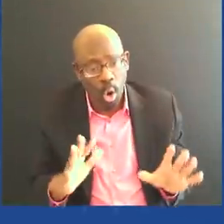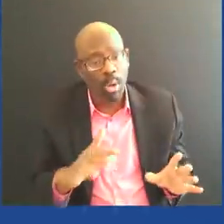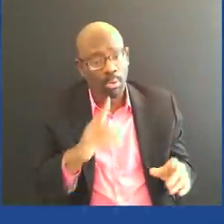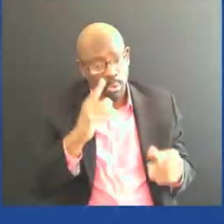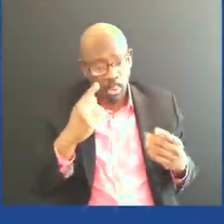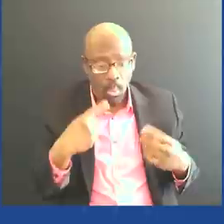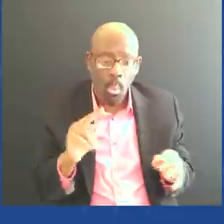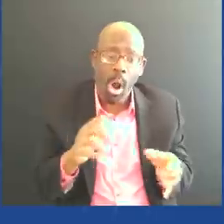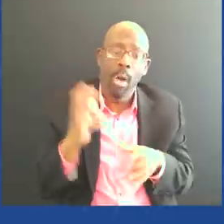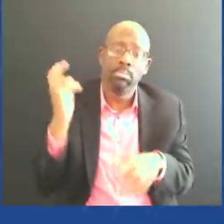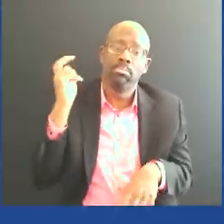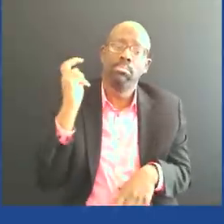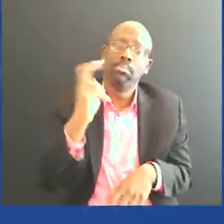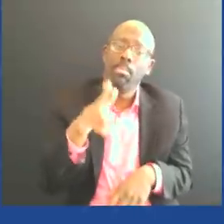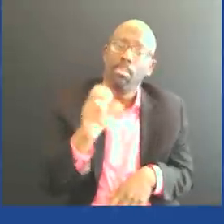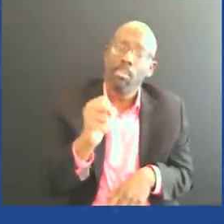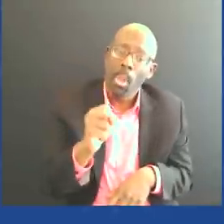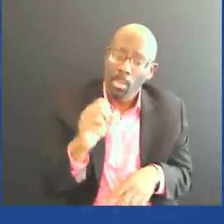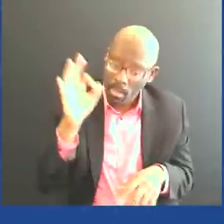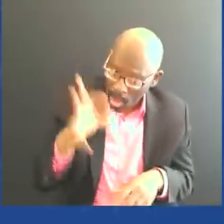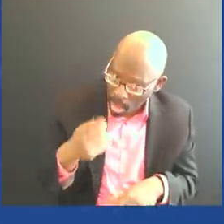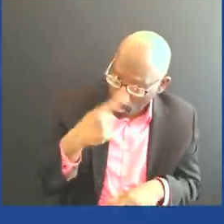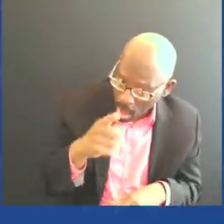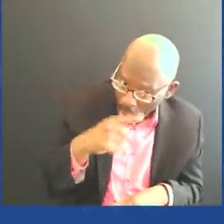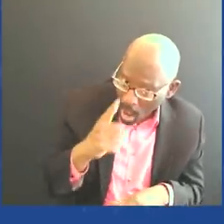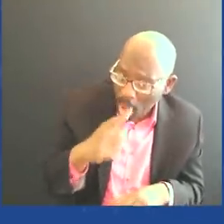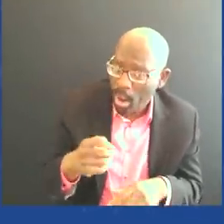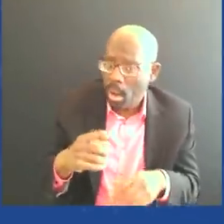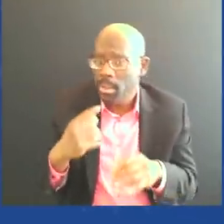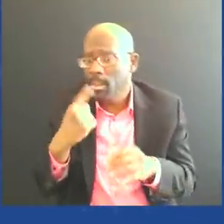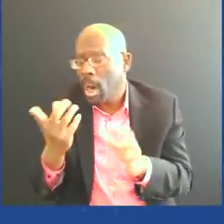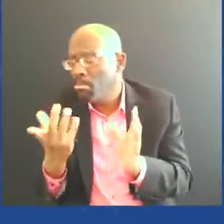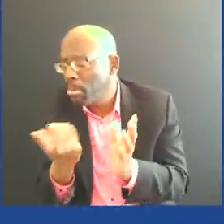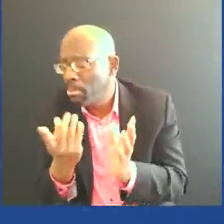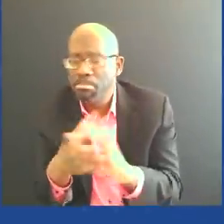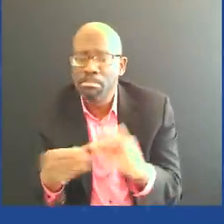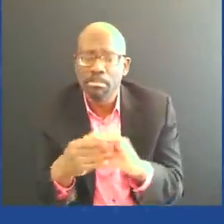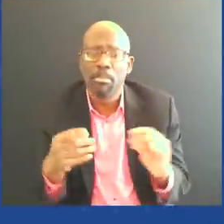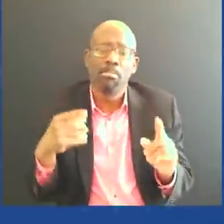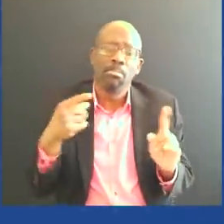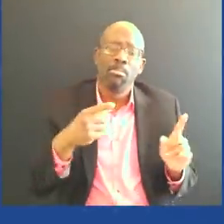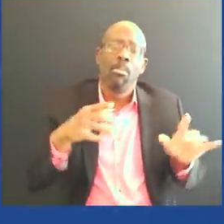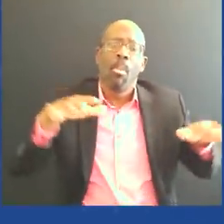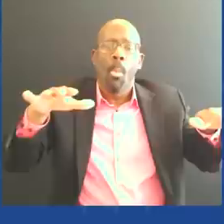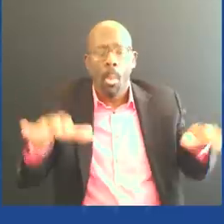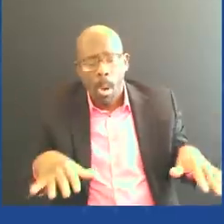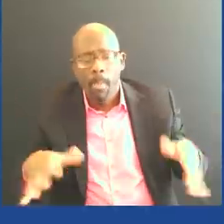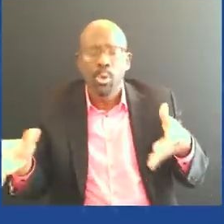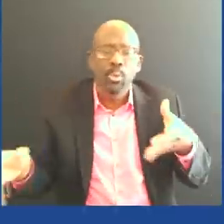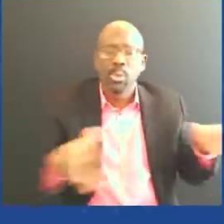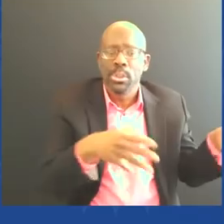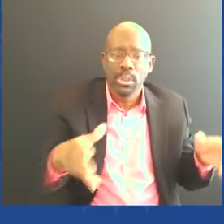please just say a little prayer for fair winds? And I think he's come through on both occasions. So how about a